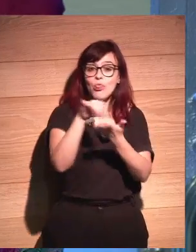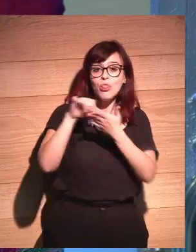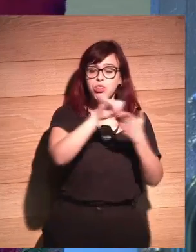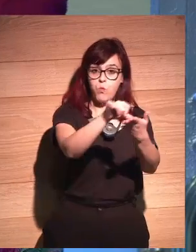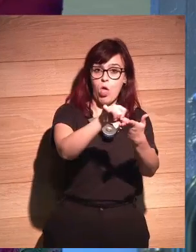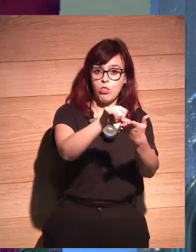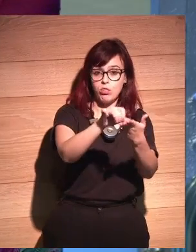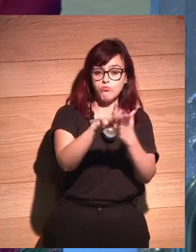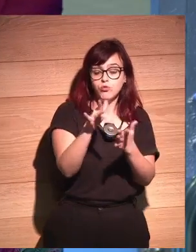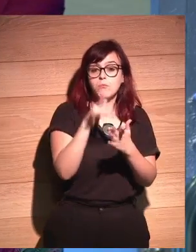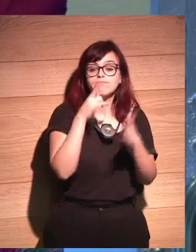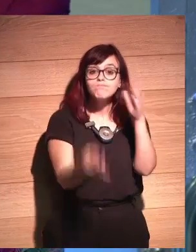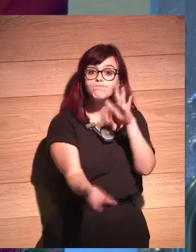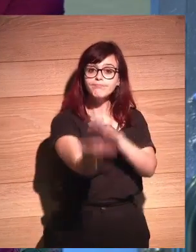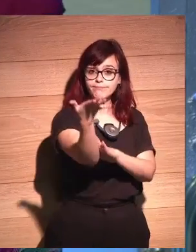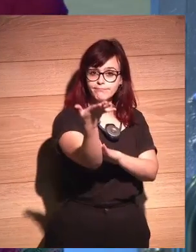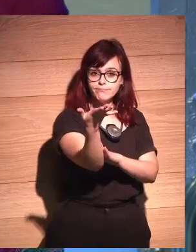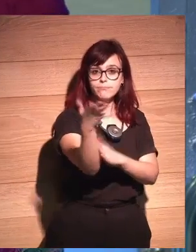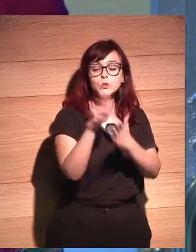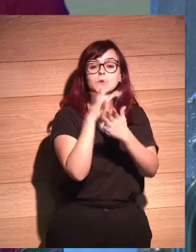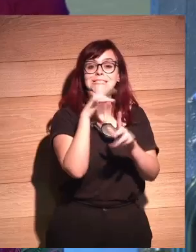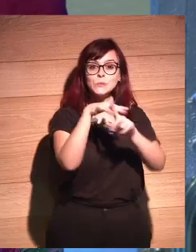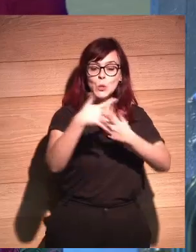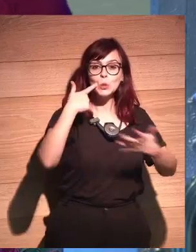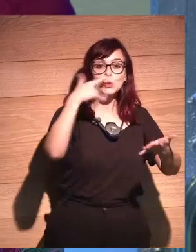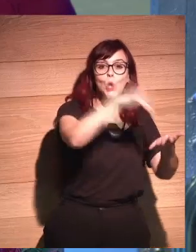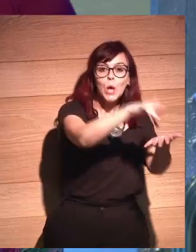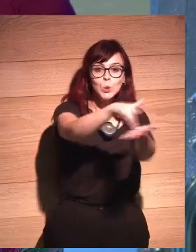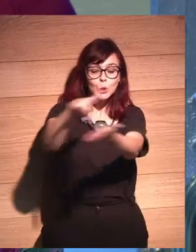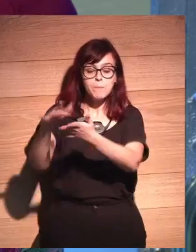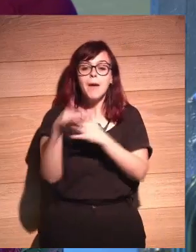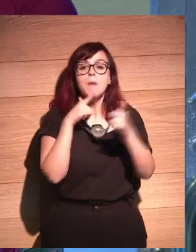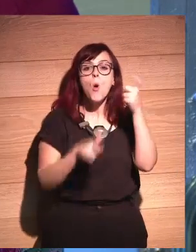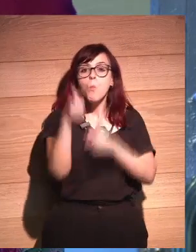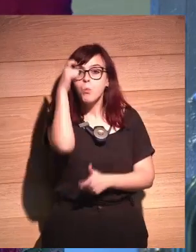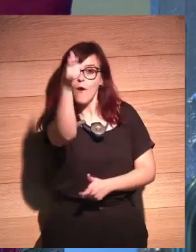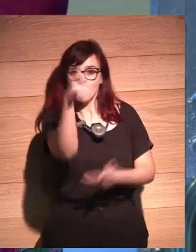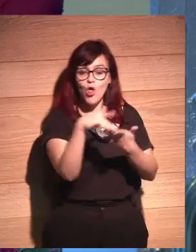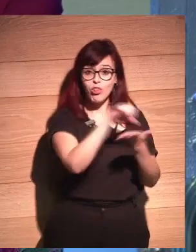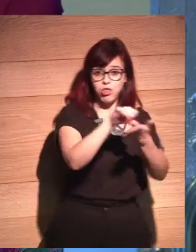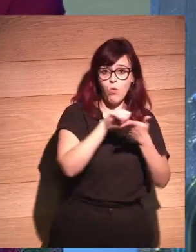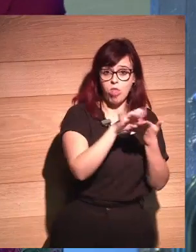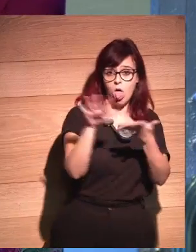measuring, up to what point the cultural